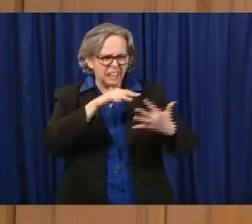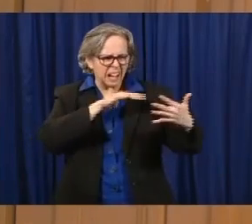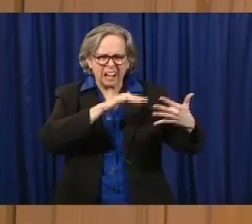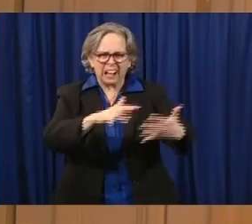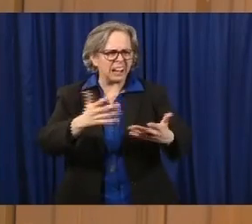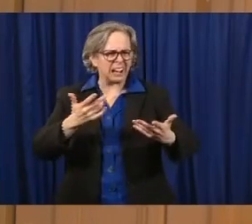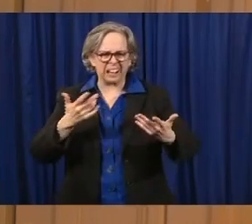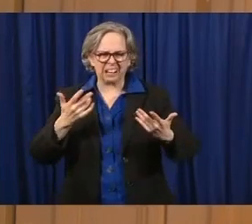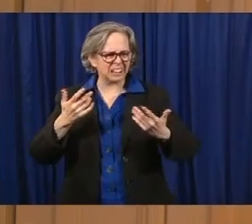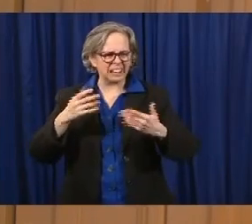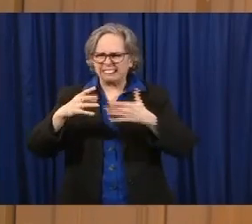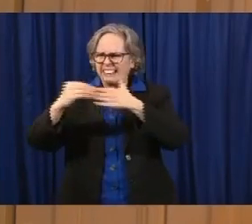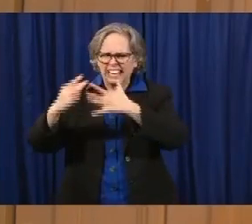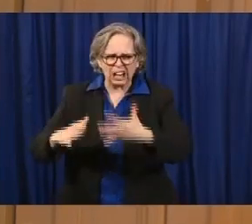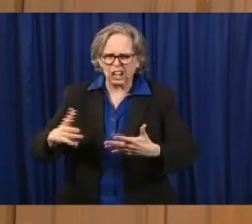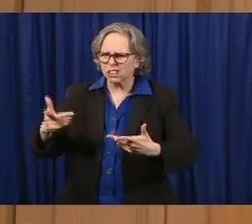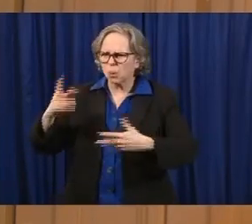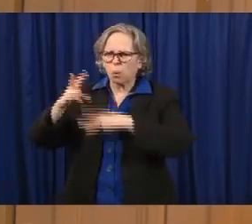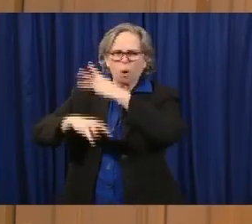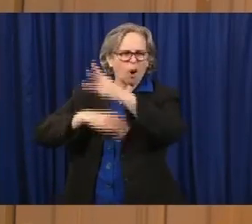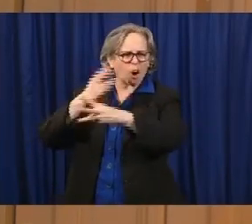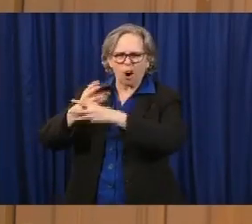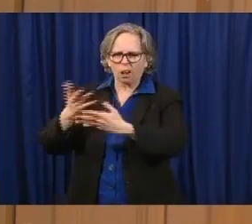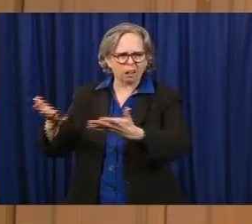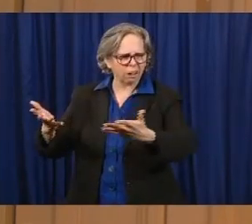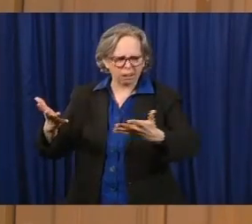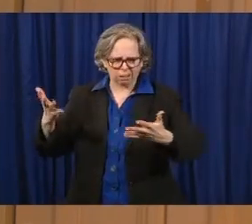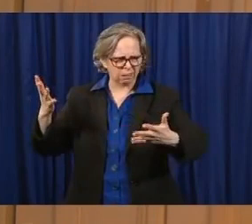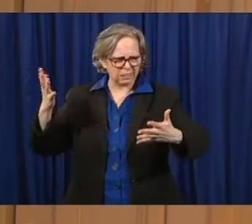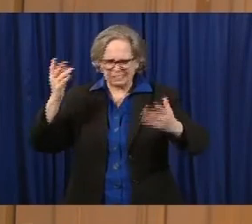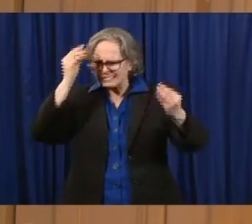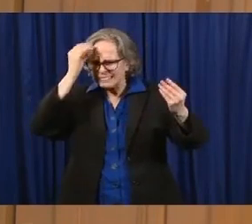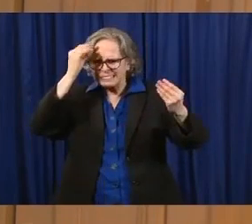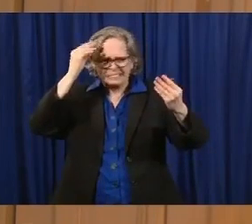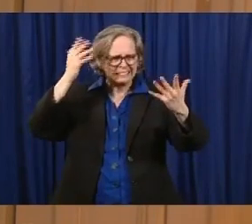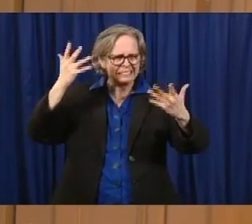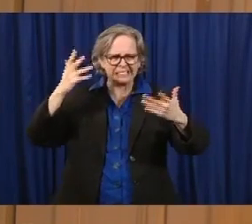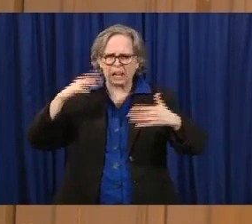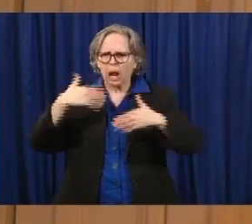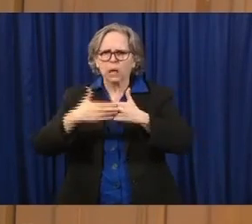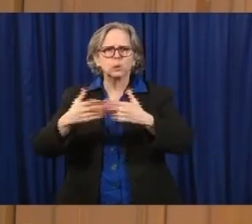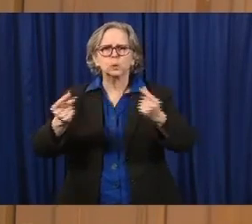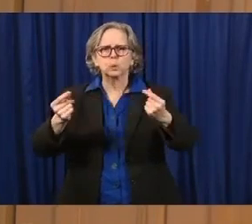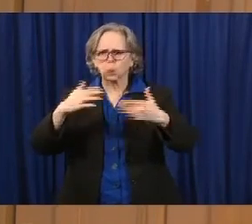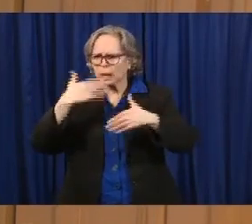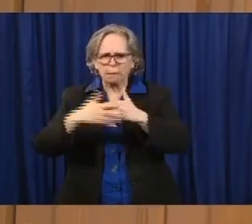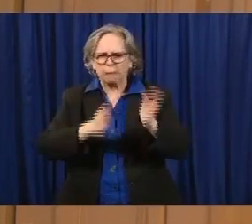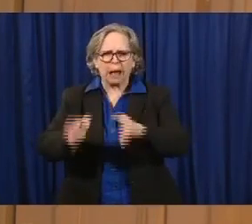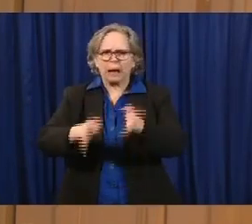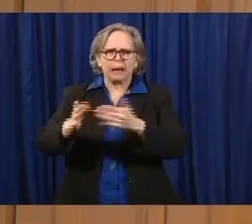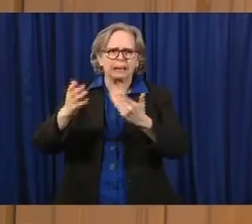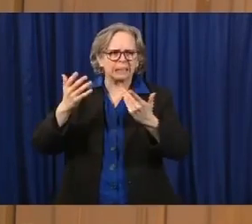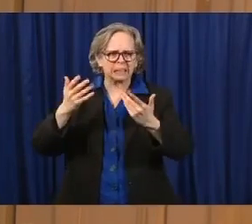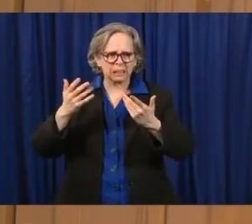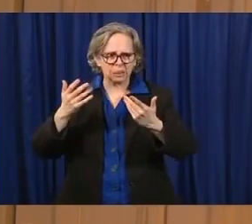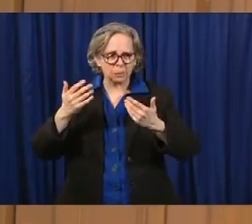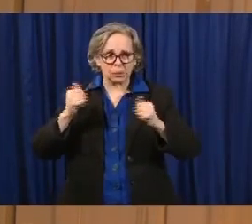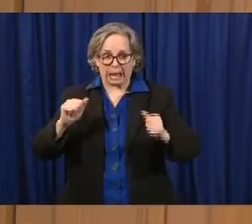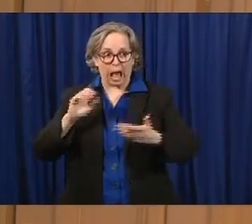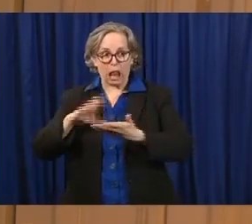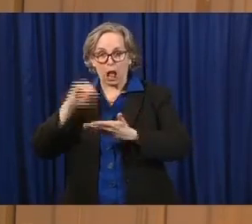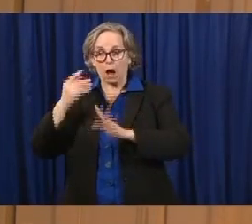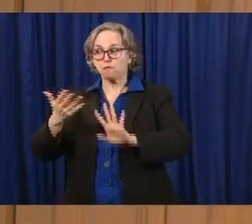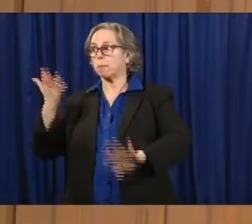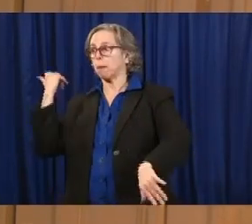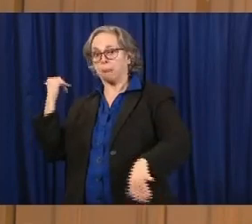every leader is trying to find the right next steps, but we can learn from the past. We can learn from what was it like